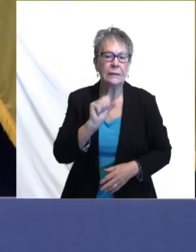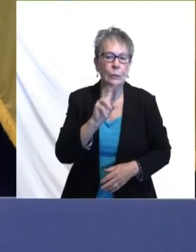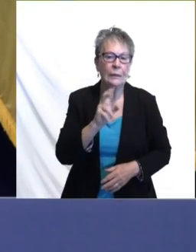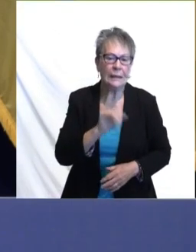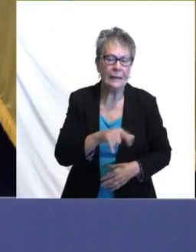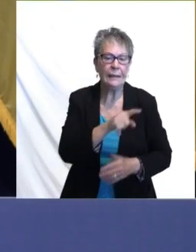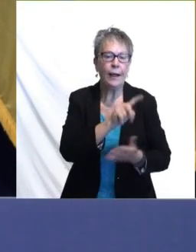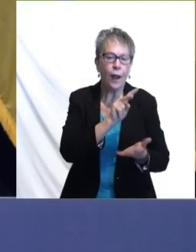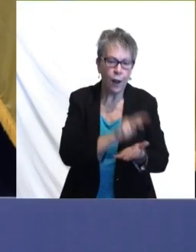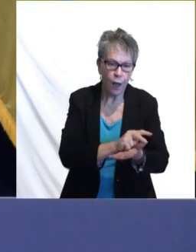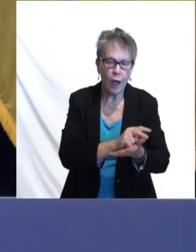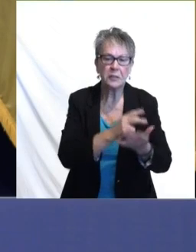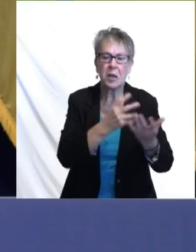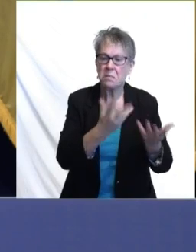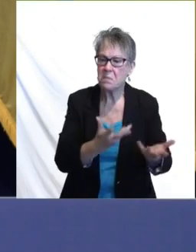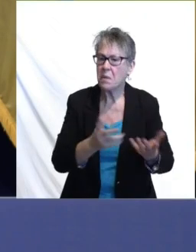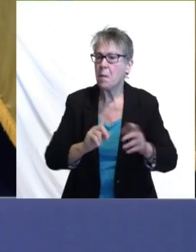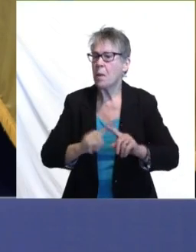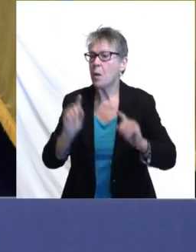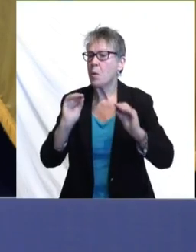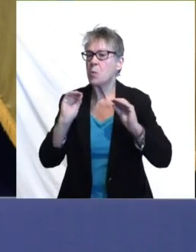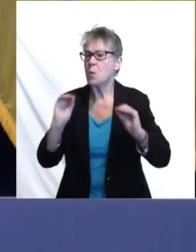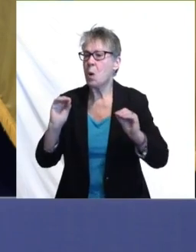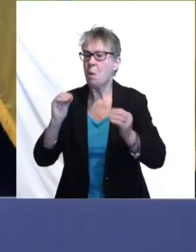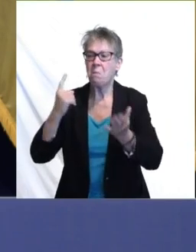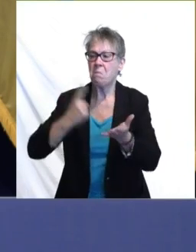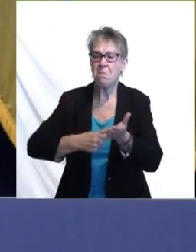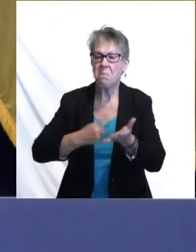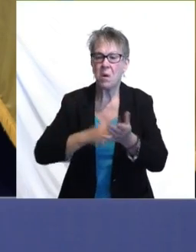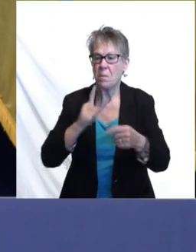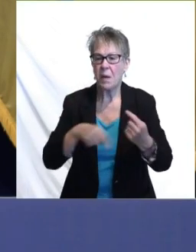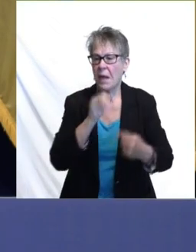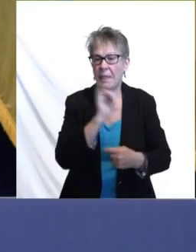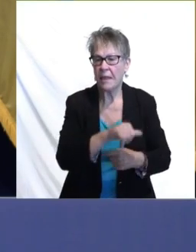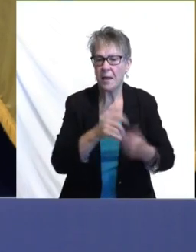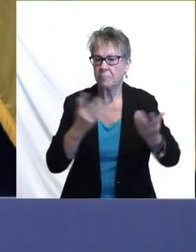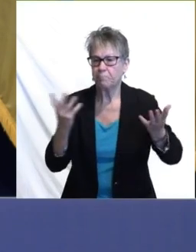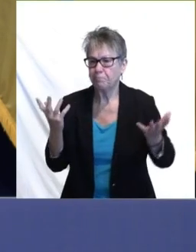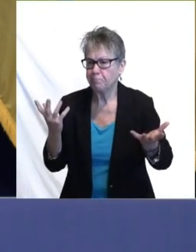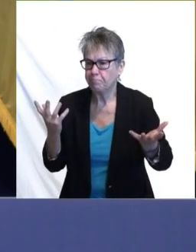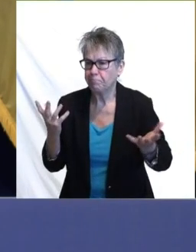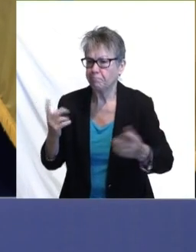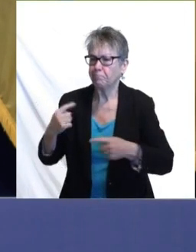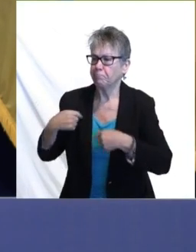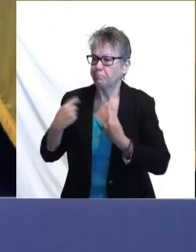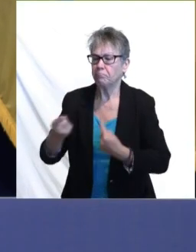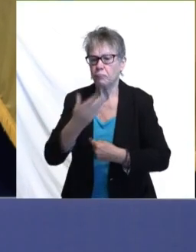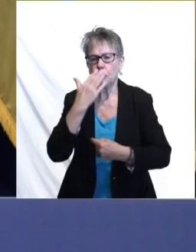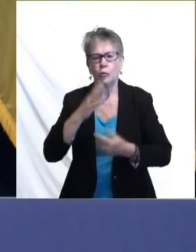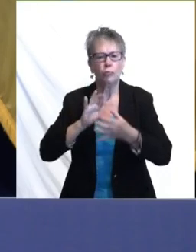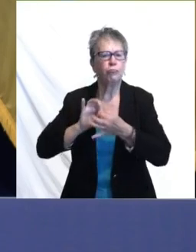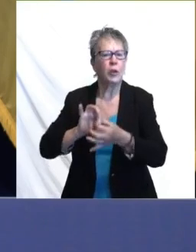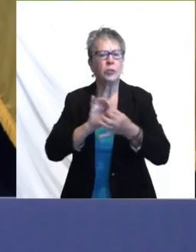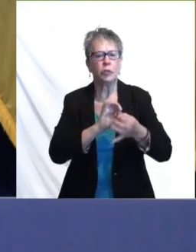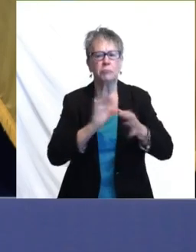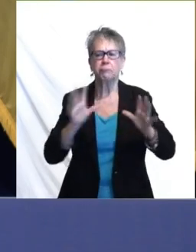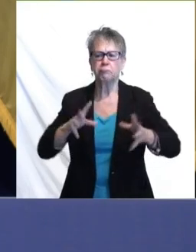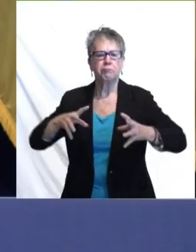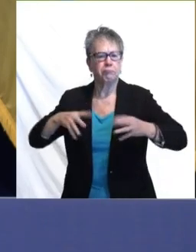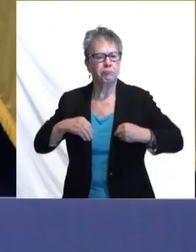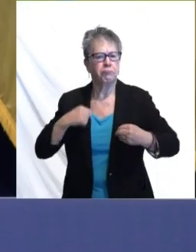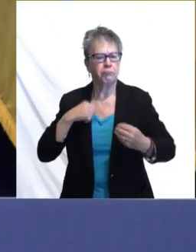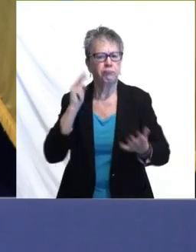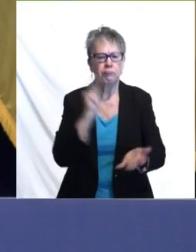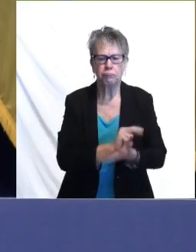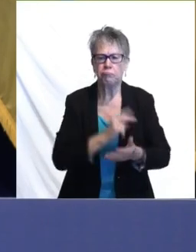had no specific discussions on that front, but the relations continue to be really outstanding. And I think both in the emergency health